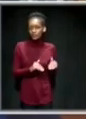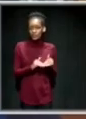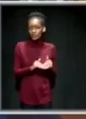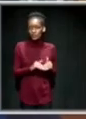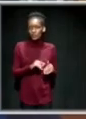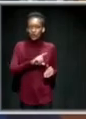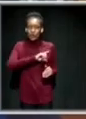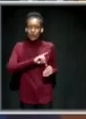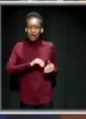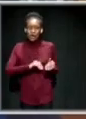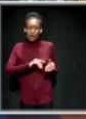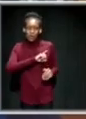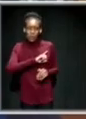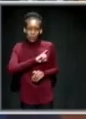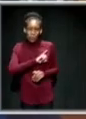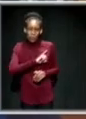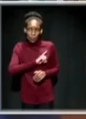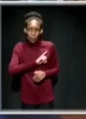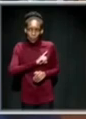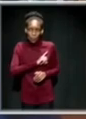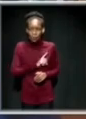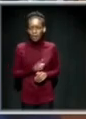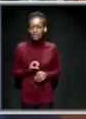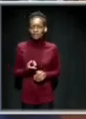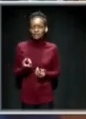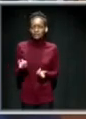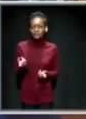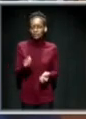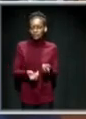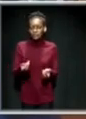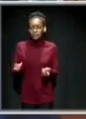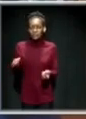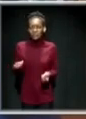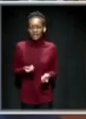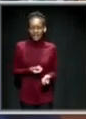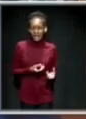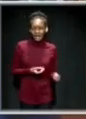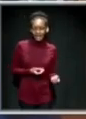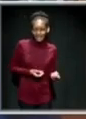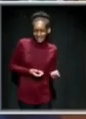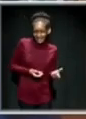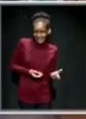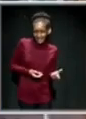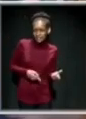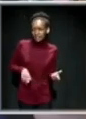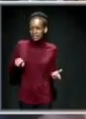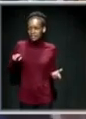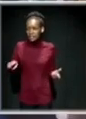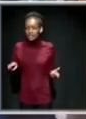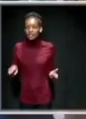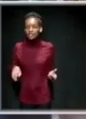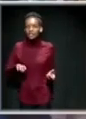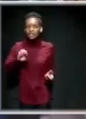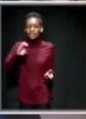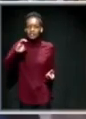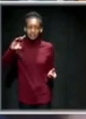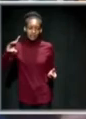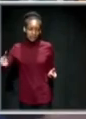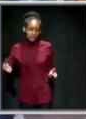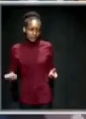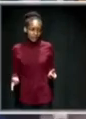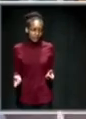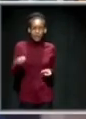least benefit the most from early childhood development. So equity has to